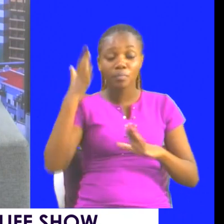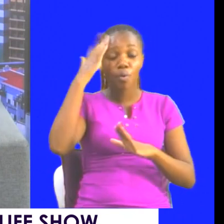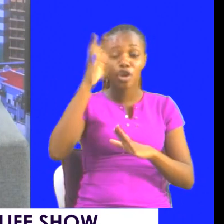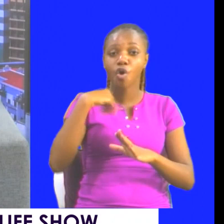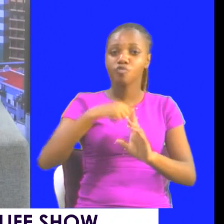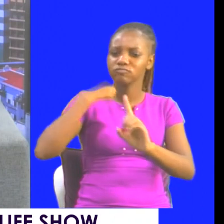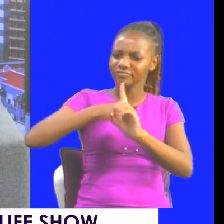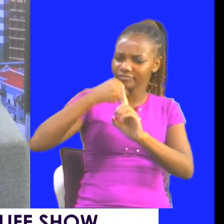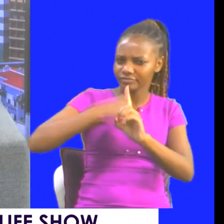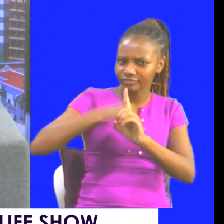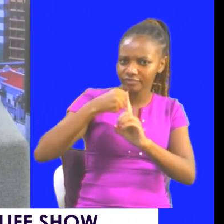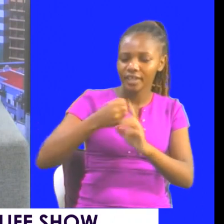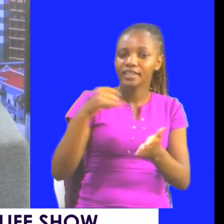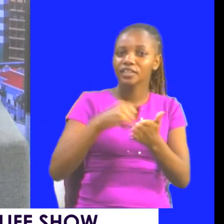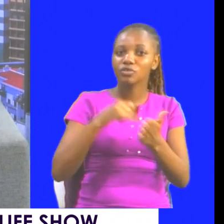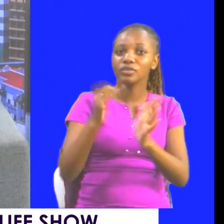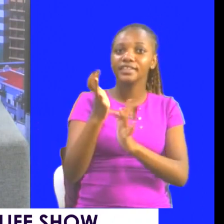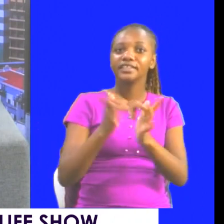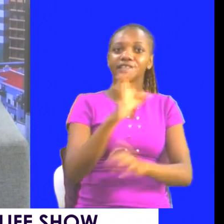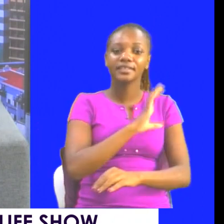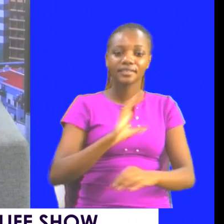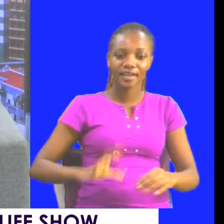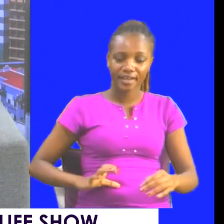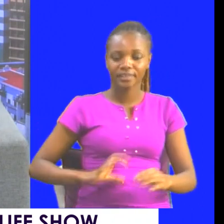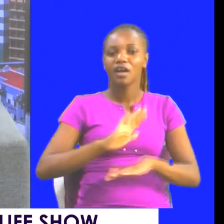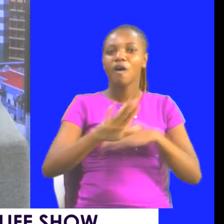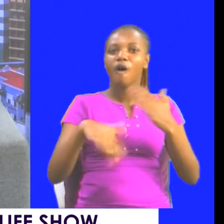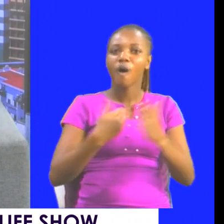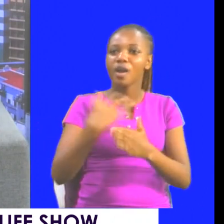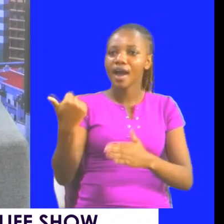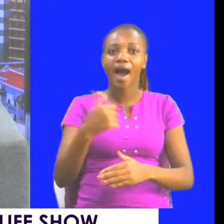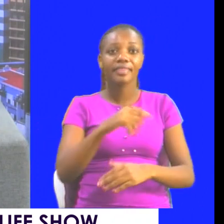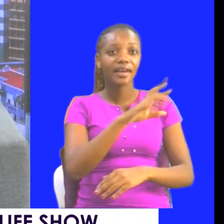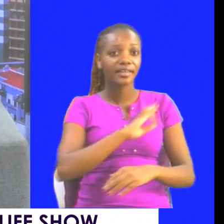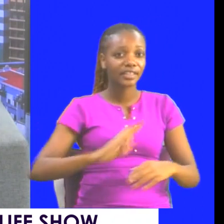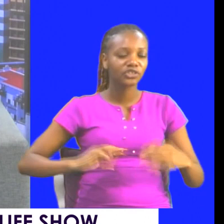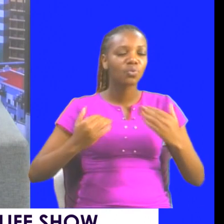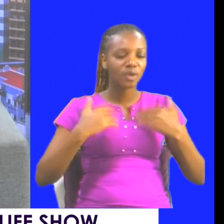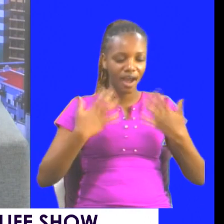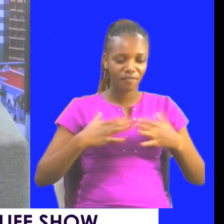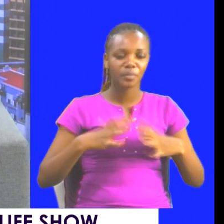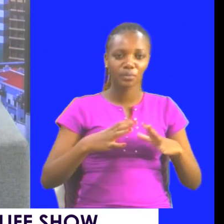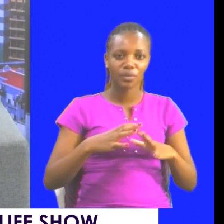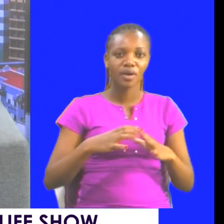including Jesus Christ and every other faith, they have people that they hold on